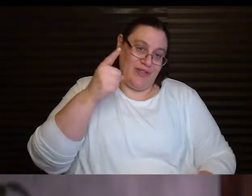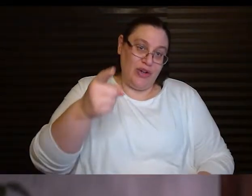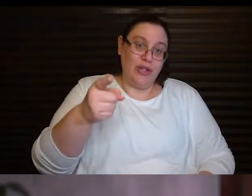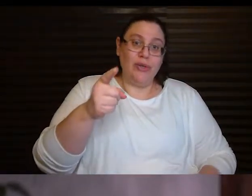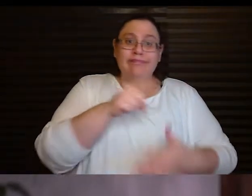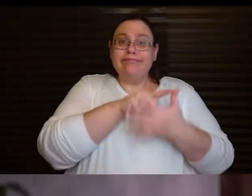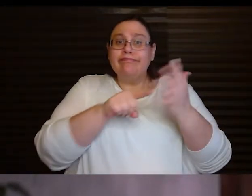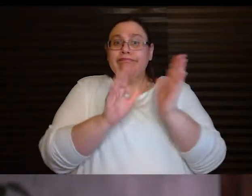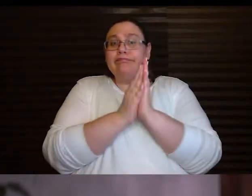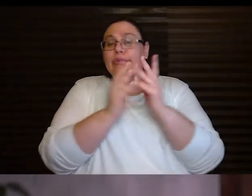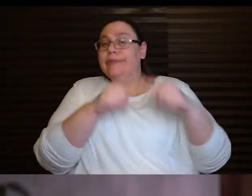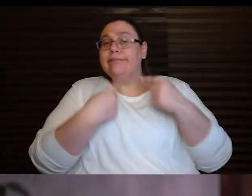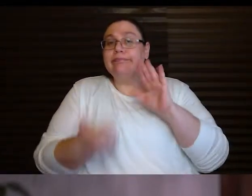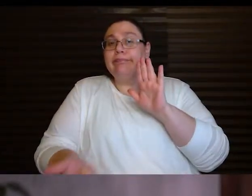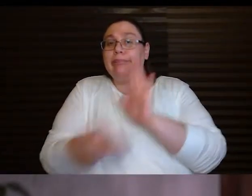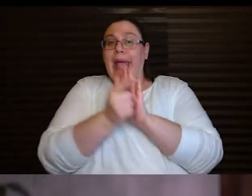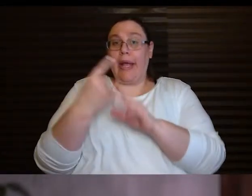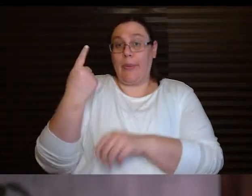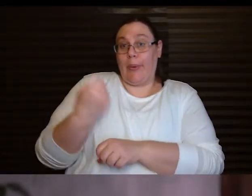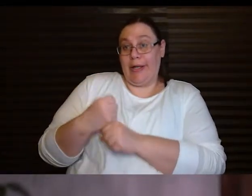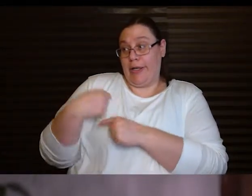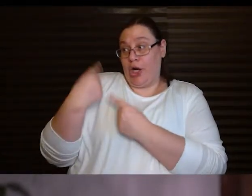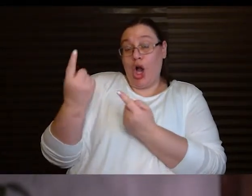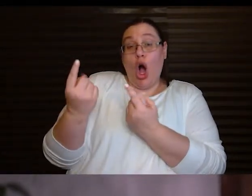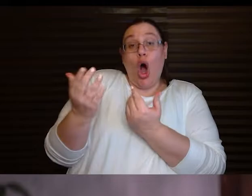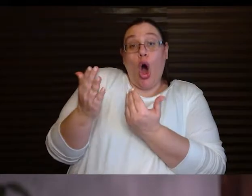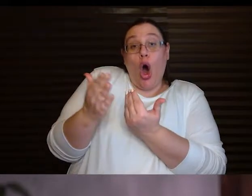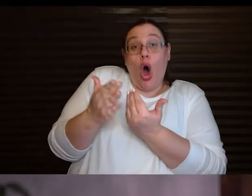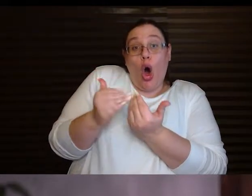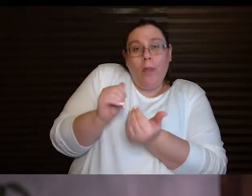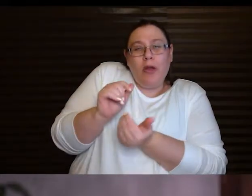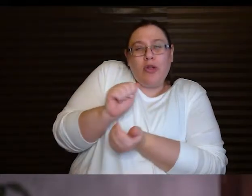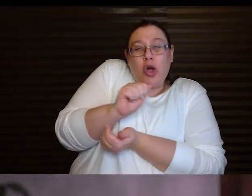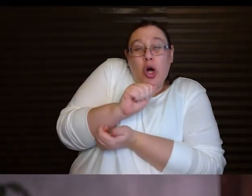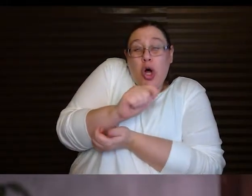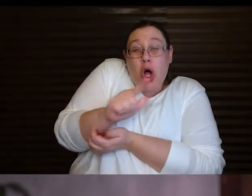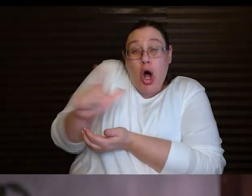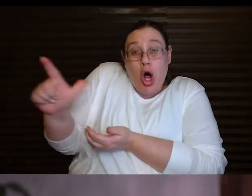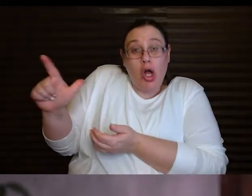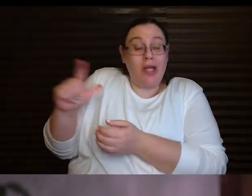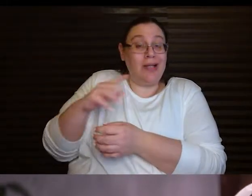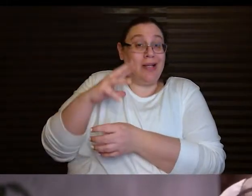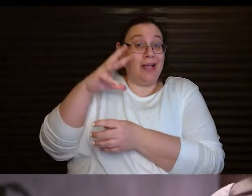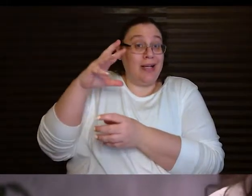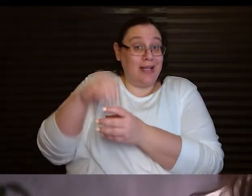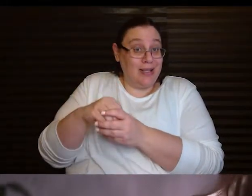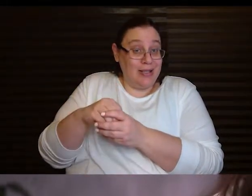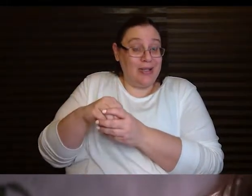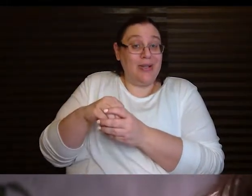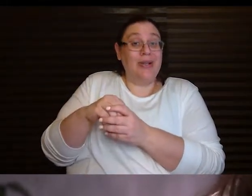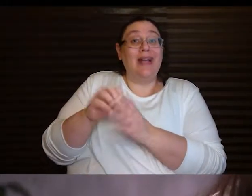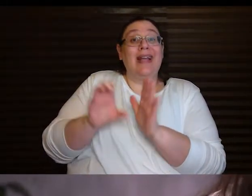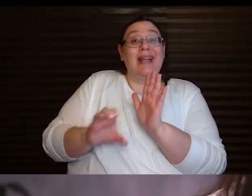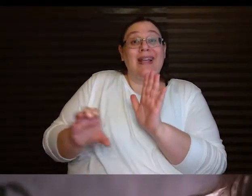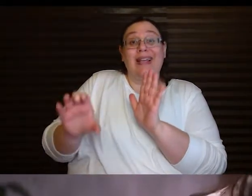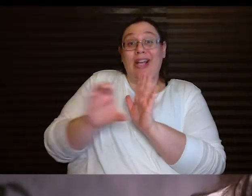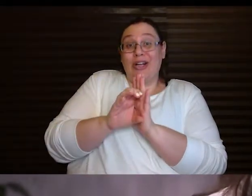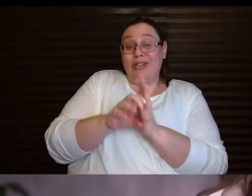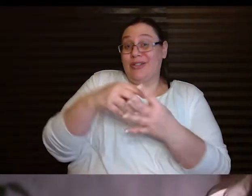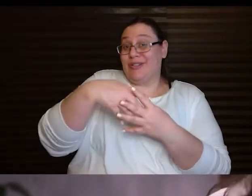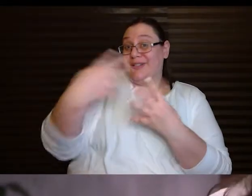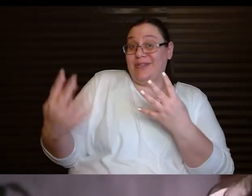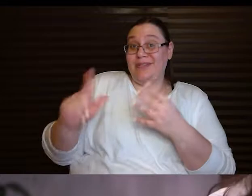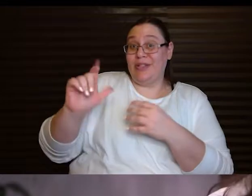but of the books that were banned in the past year, nearly all of them featured LGBTQ